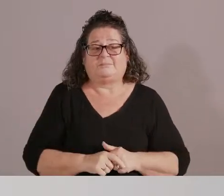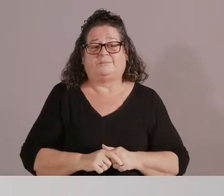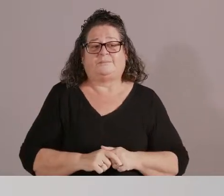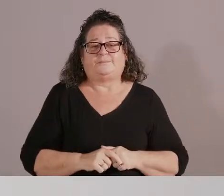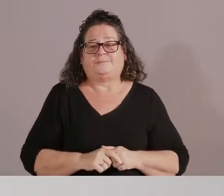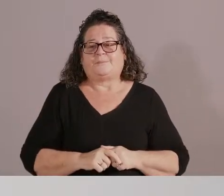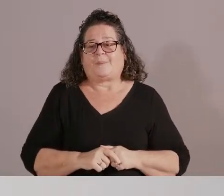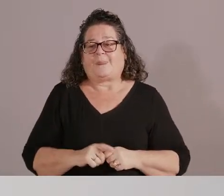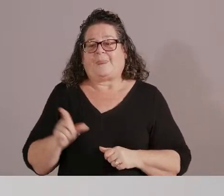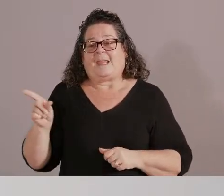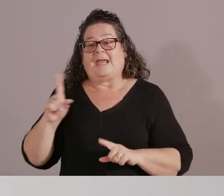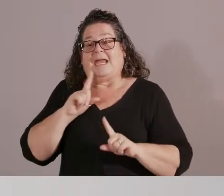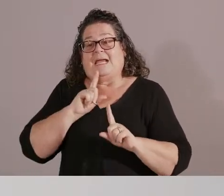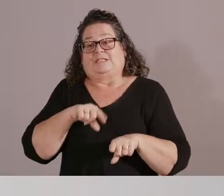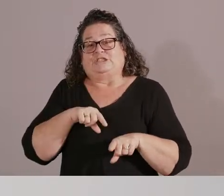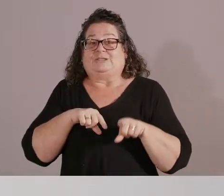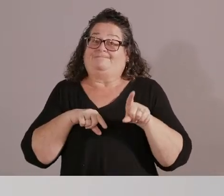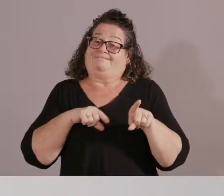of the